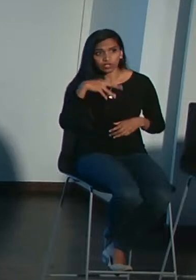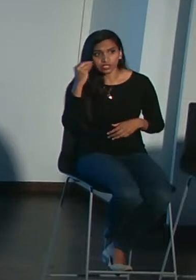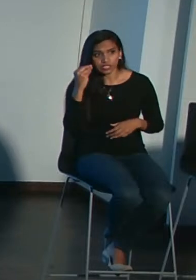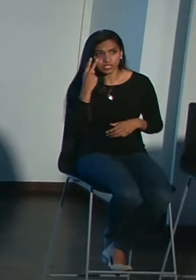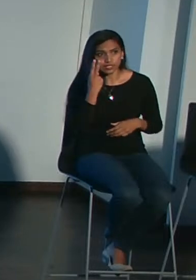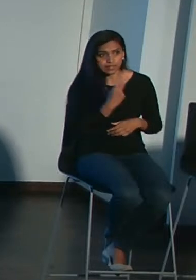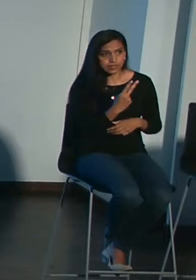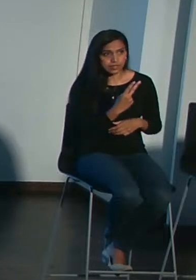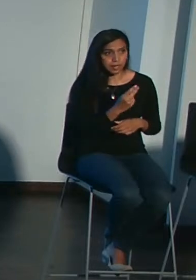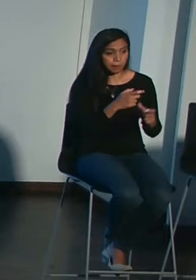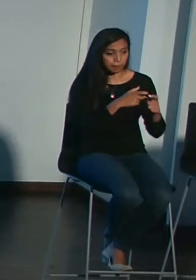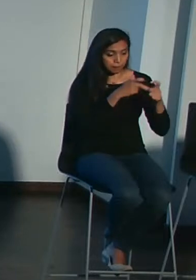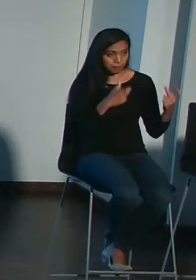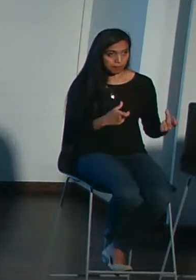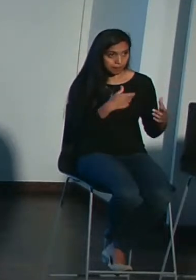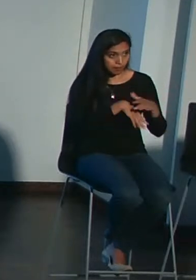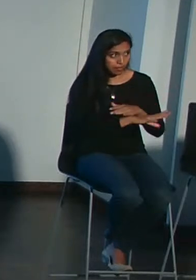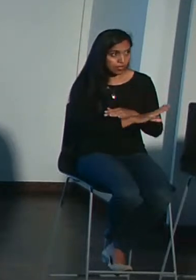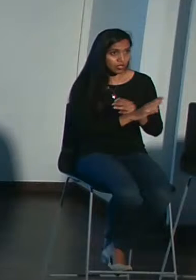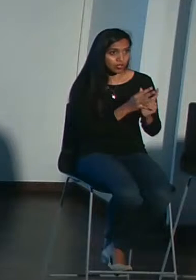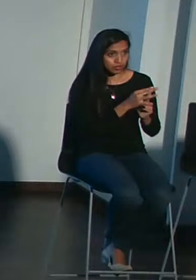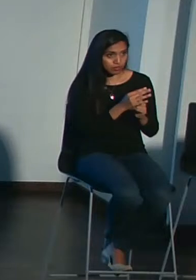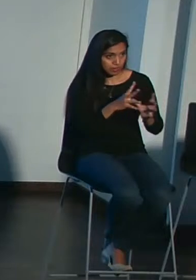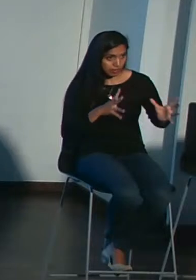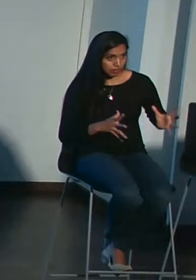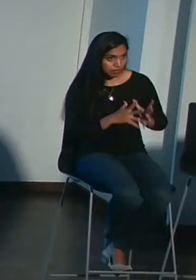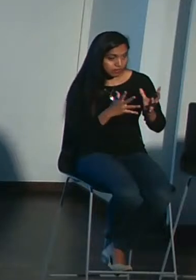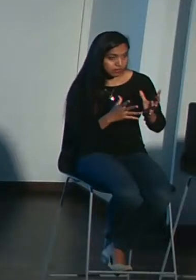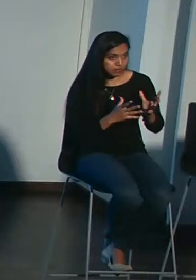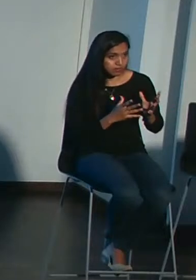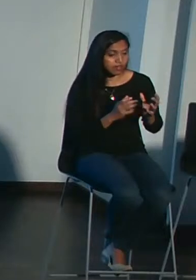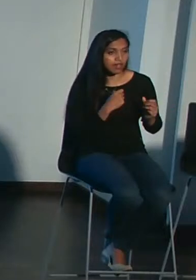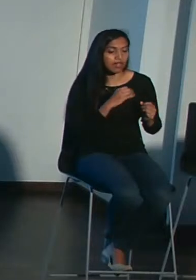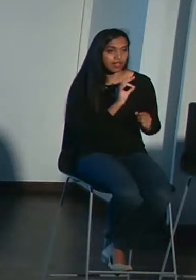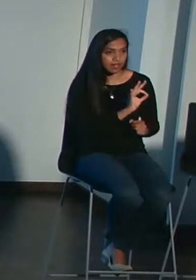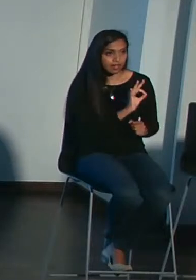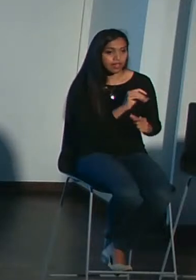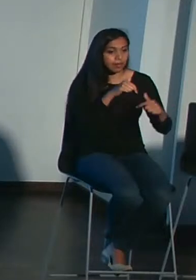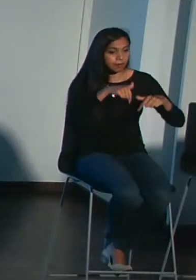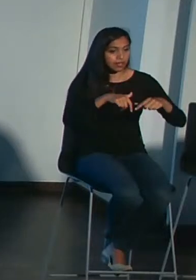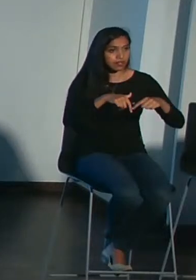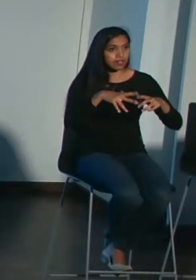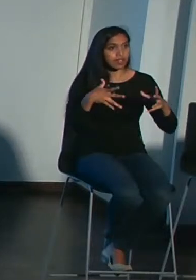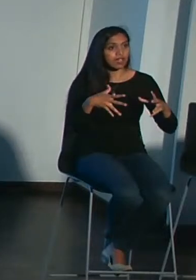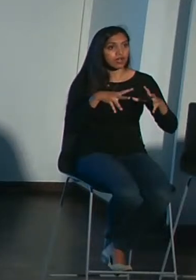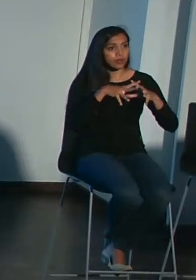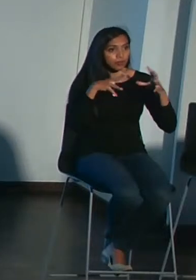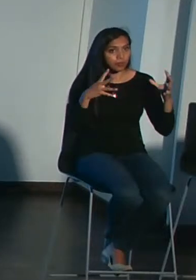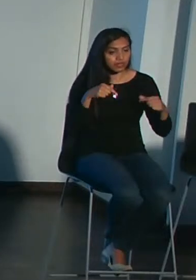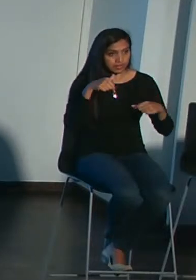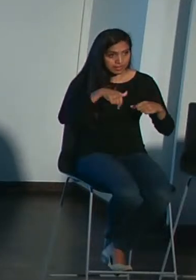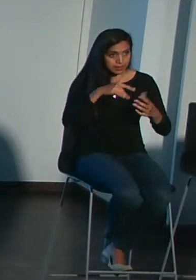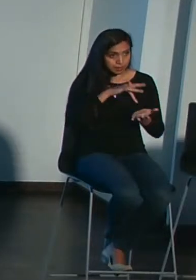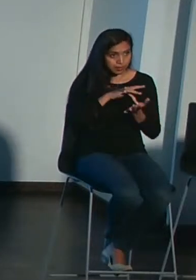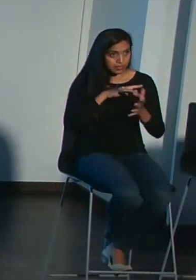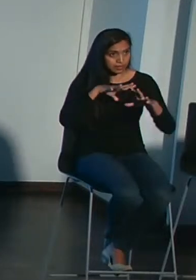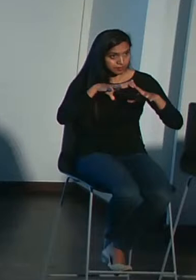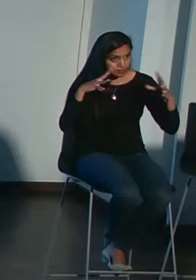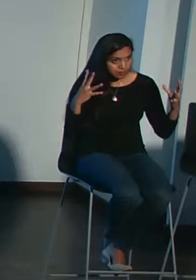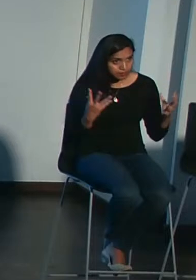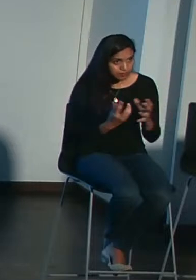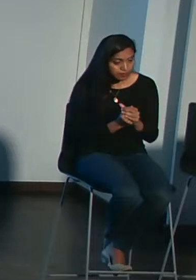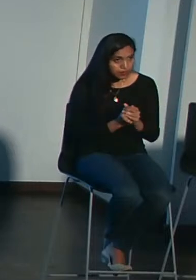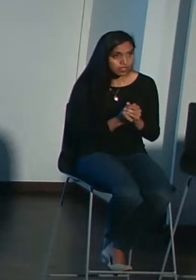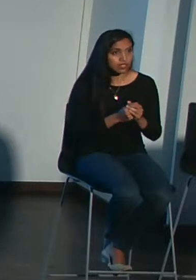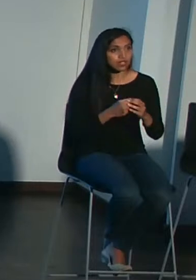appreciate institutions who are doing that. And now I realize within the institution that this is something that I would like to do, that